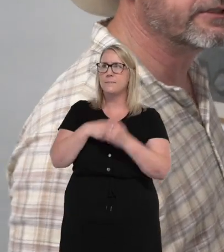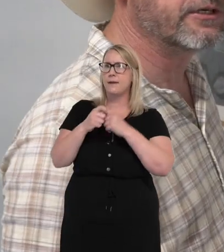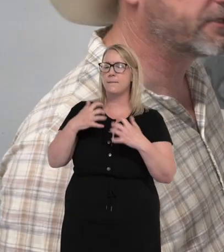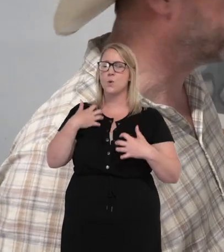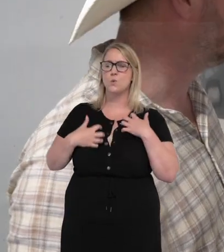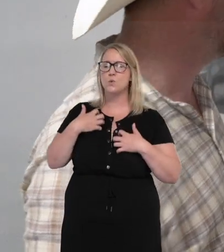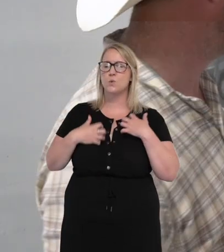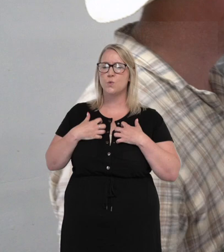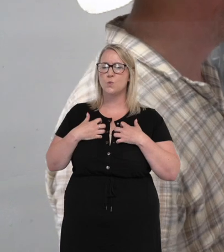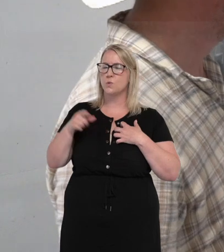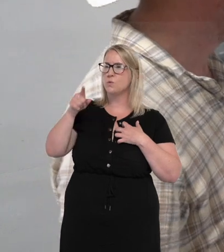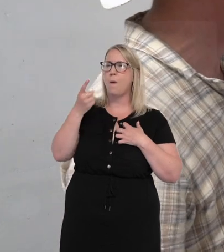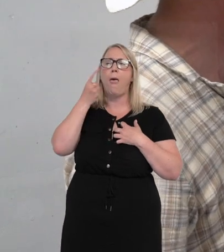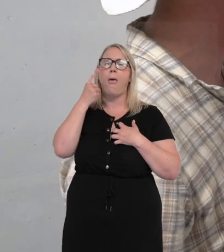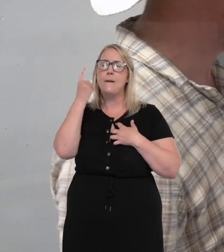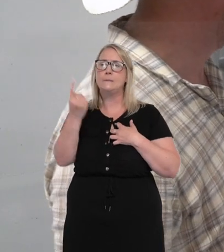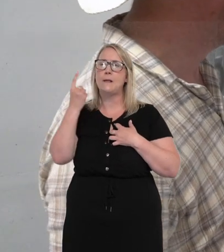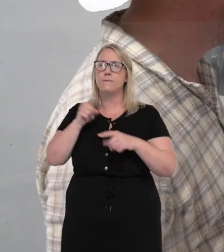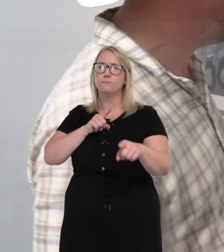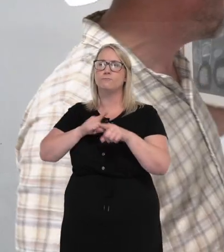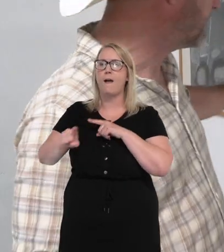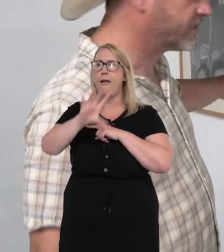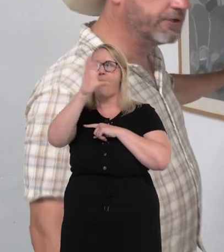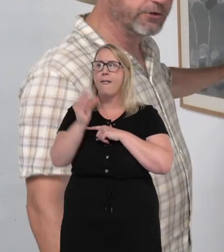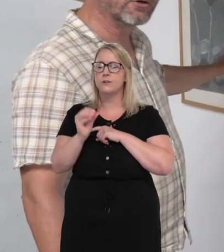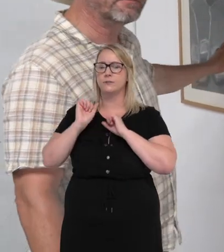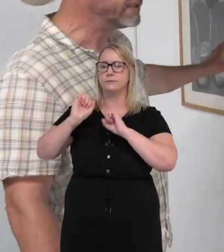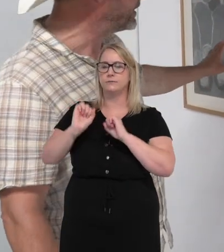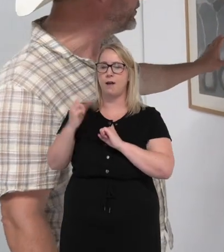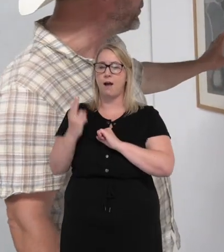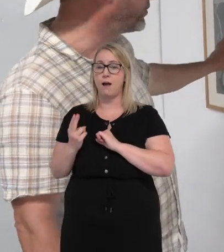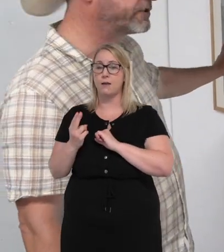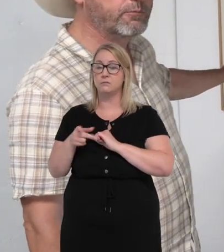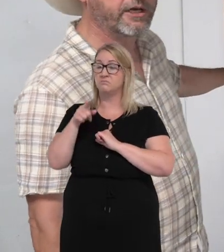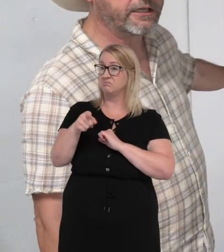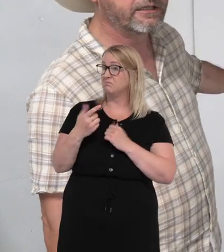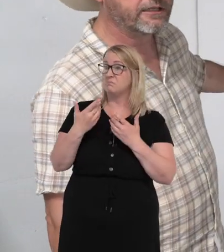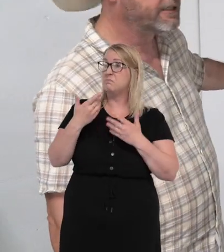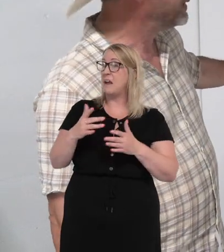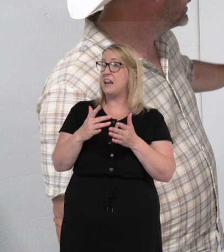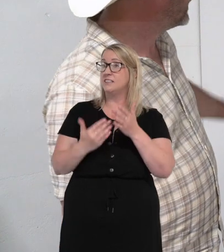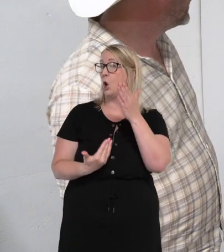one of his interpretations of the African art. He hasn't been to New York, but he's done a New York subway